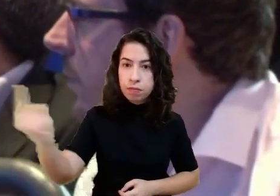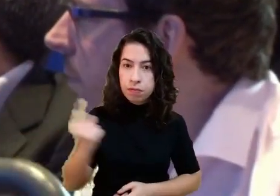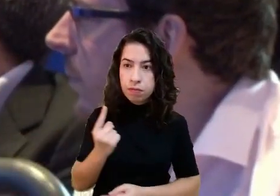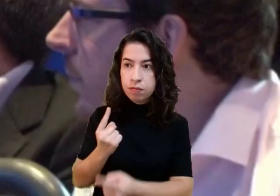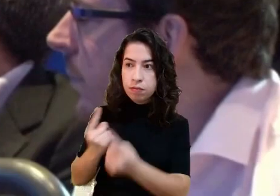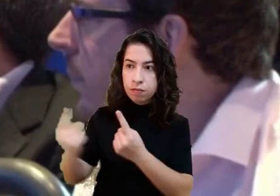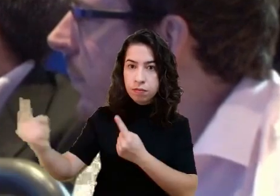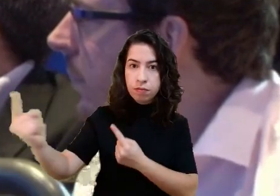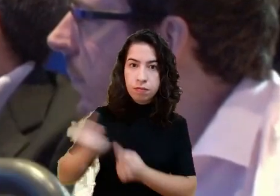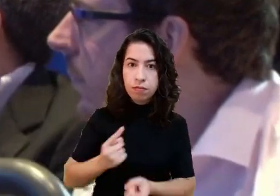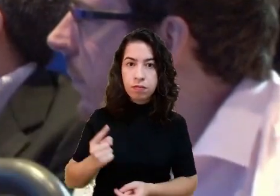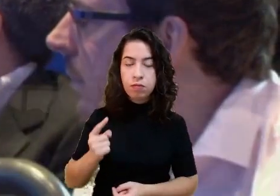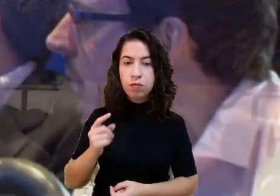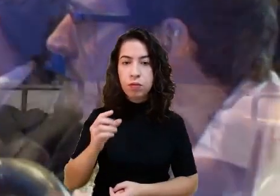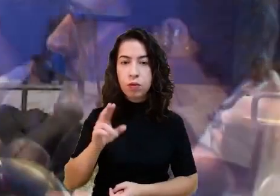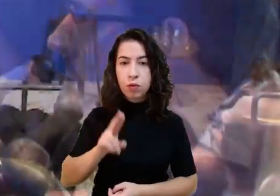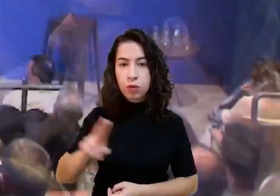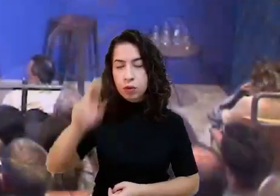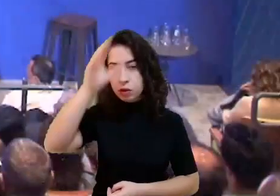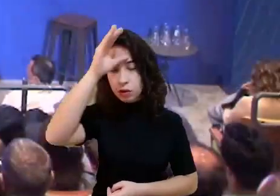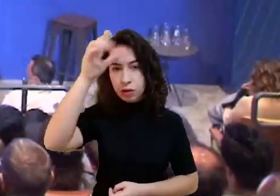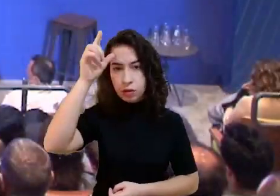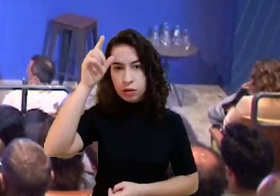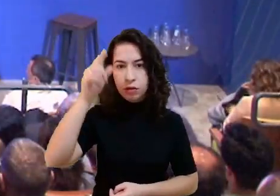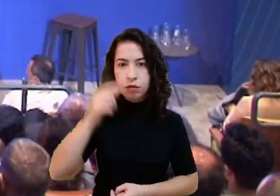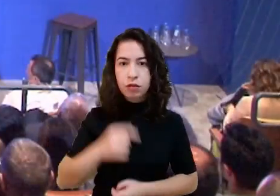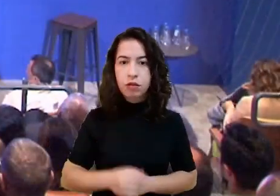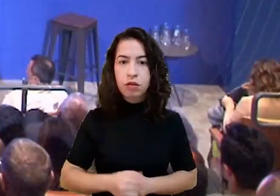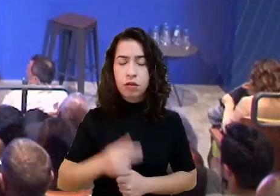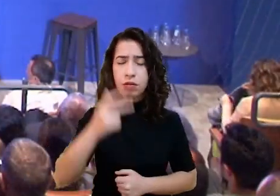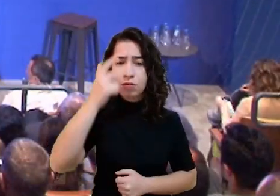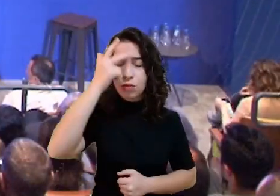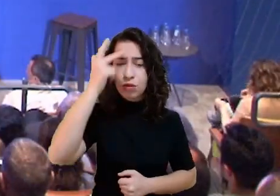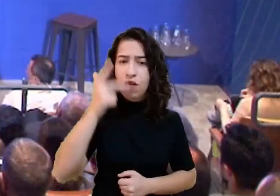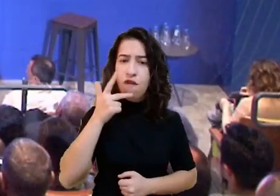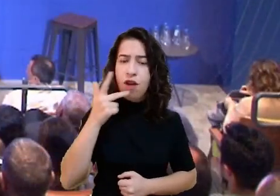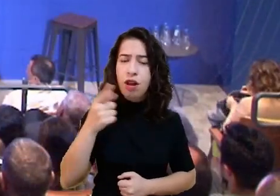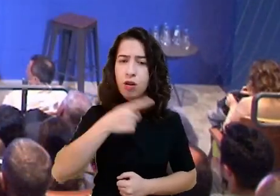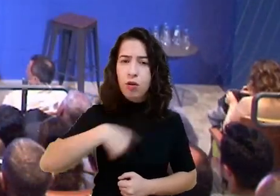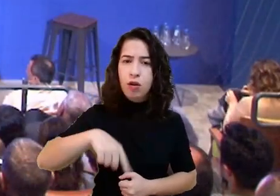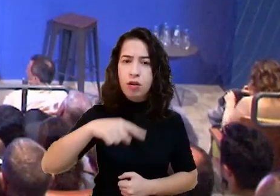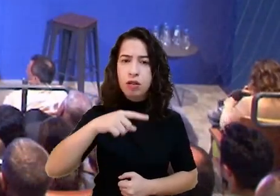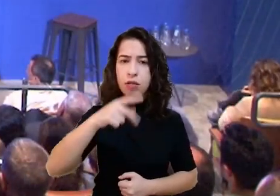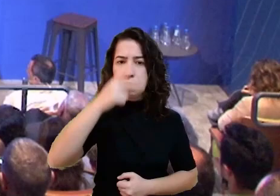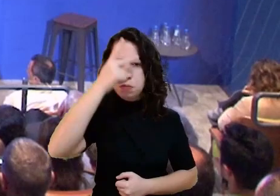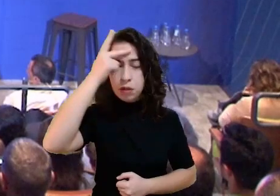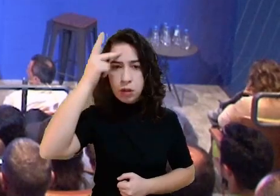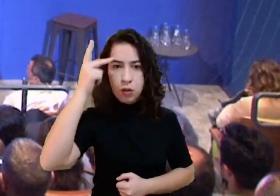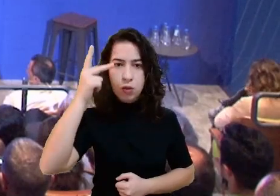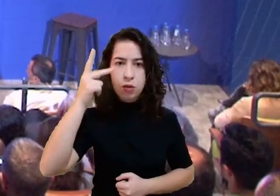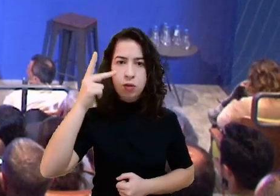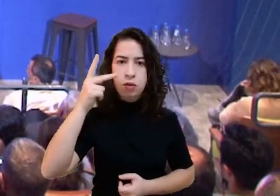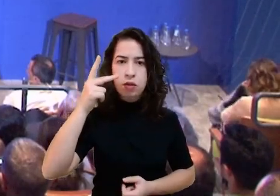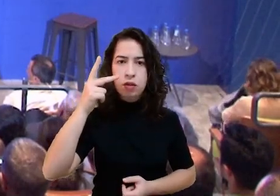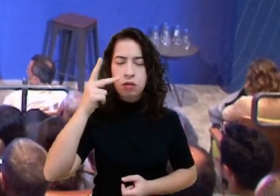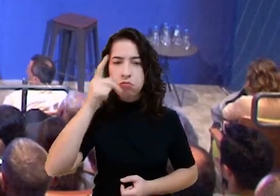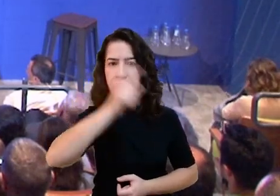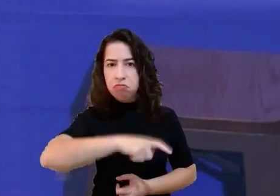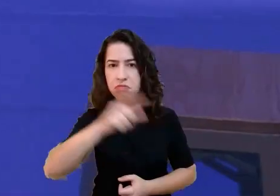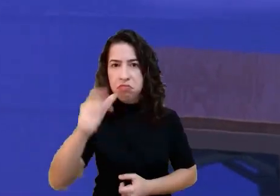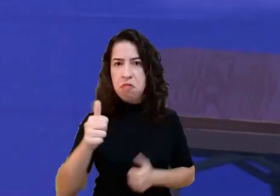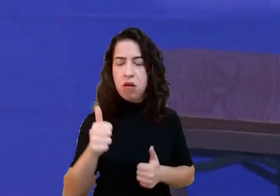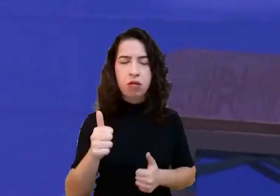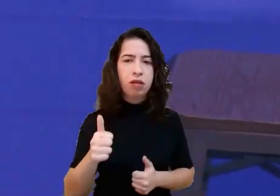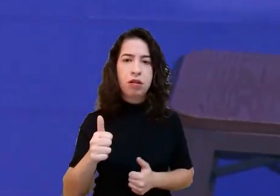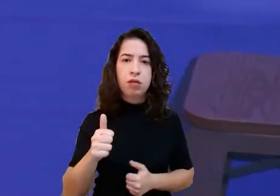market, because at the end of the day, we are not people or nice people, we are consumers.